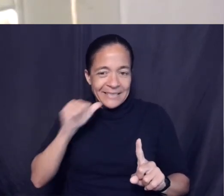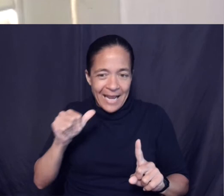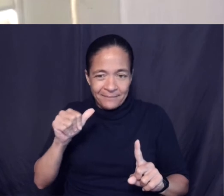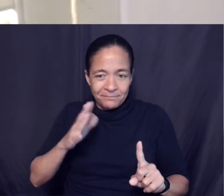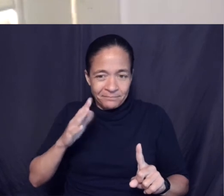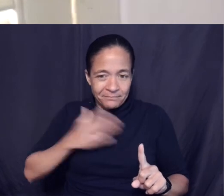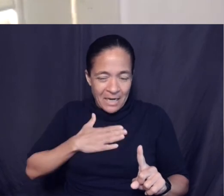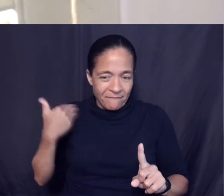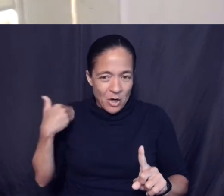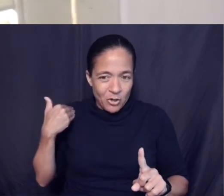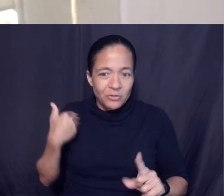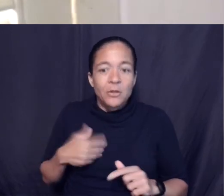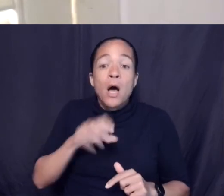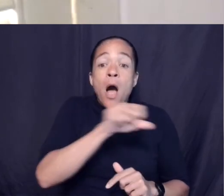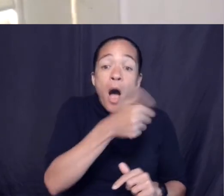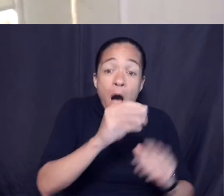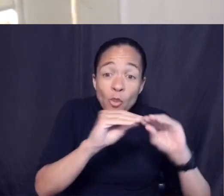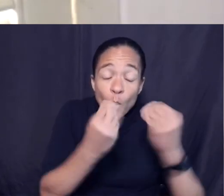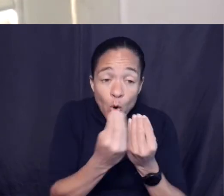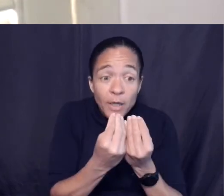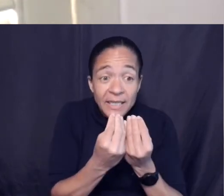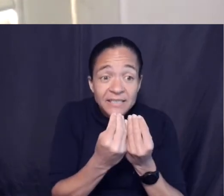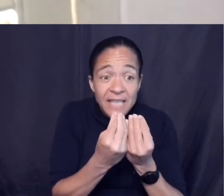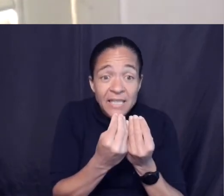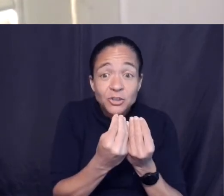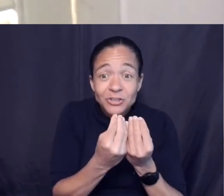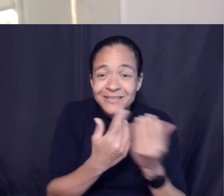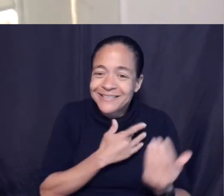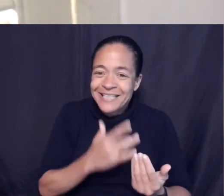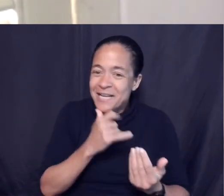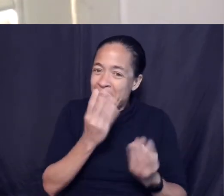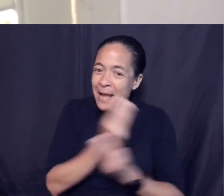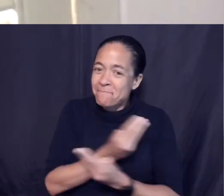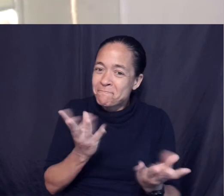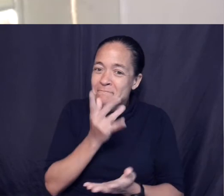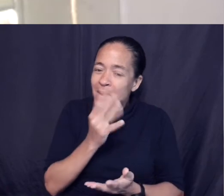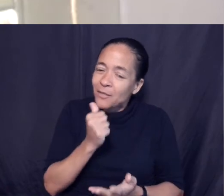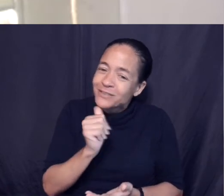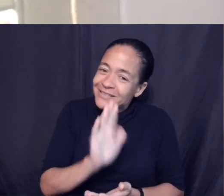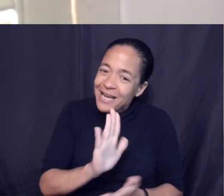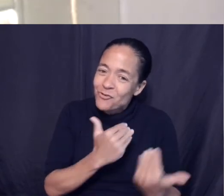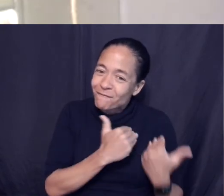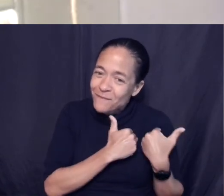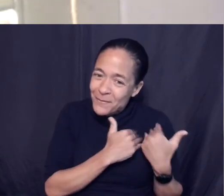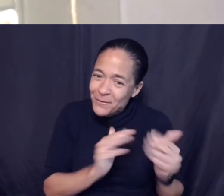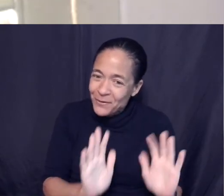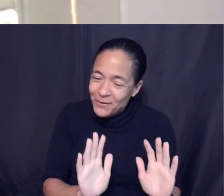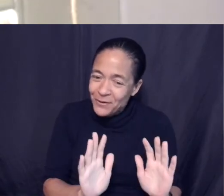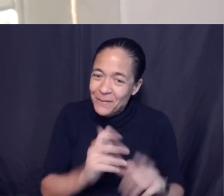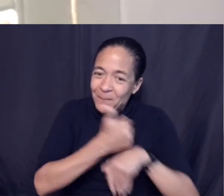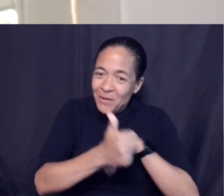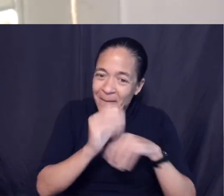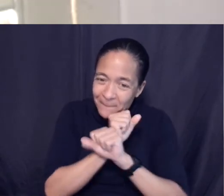the messaging that is given by other organizations lets mothers know that it's not their fault, and